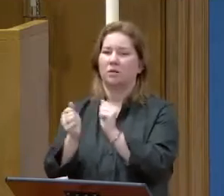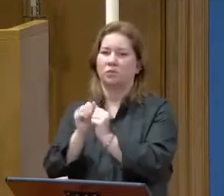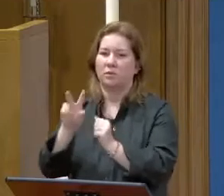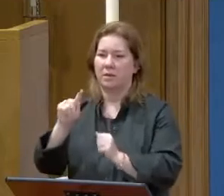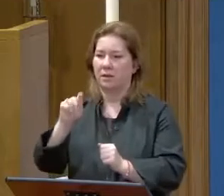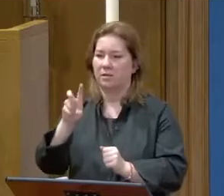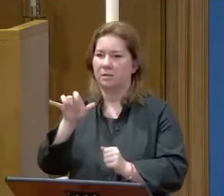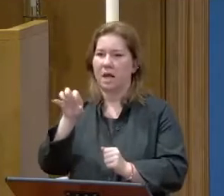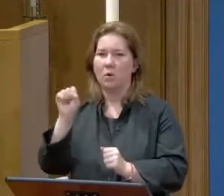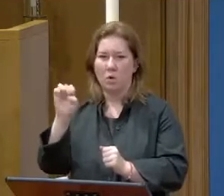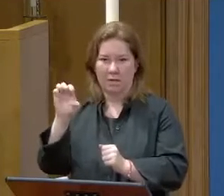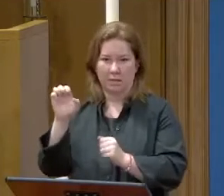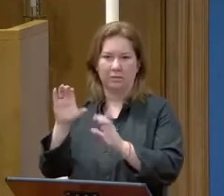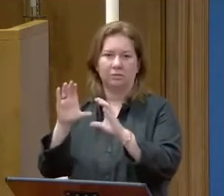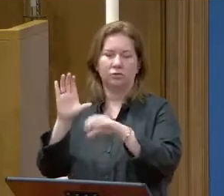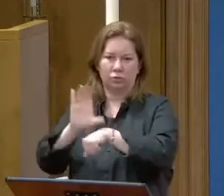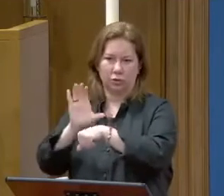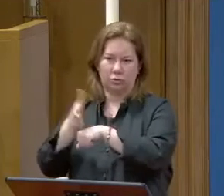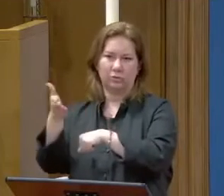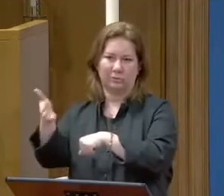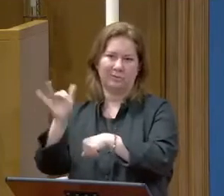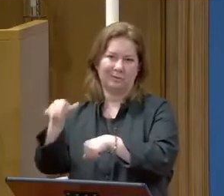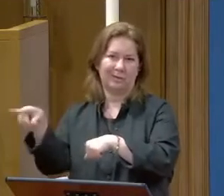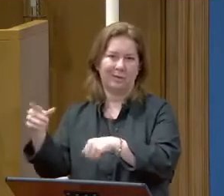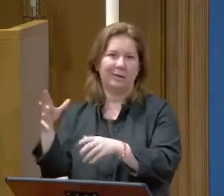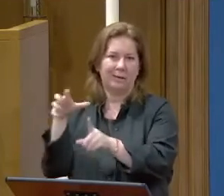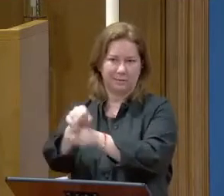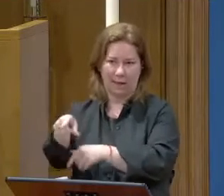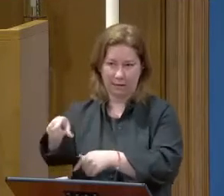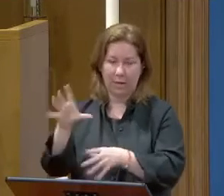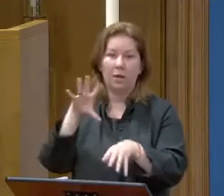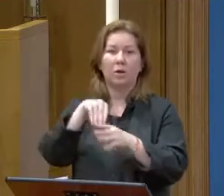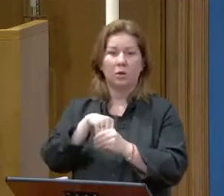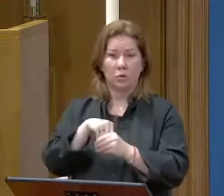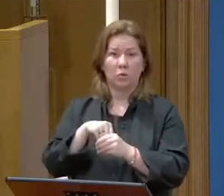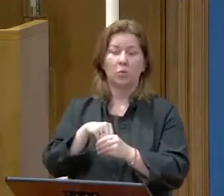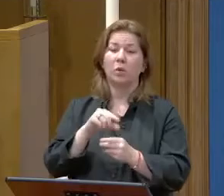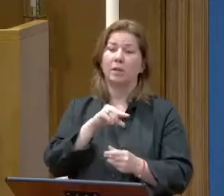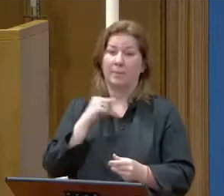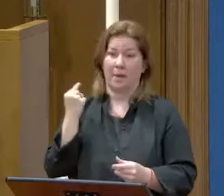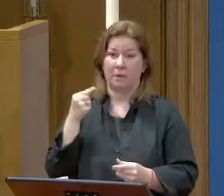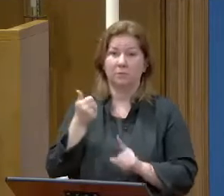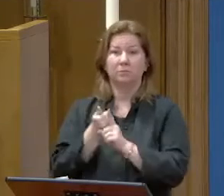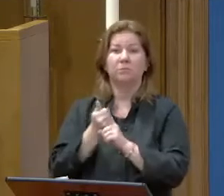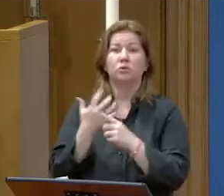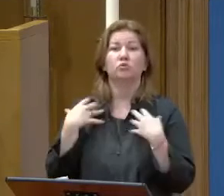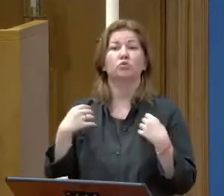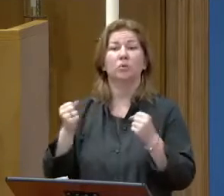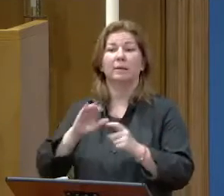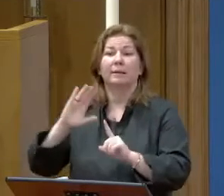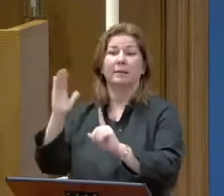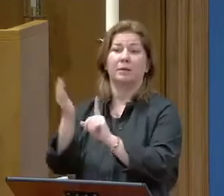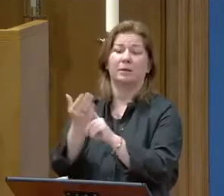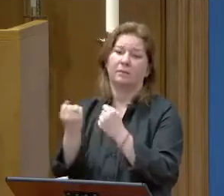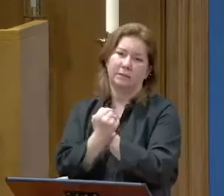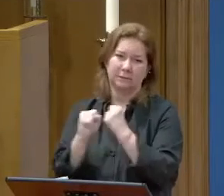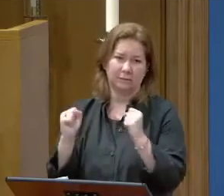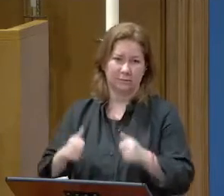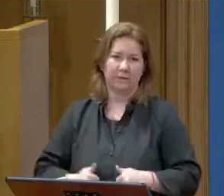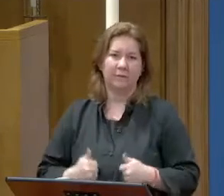Taiwanese Presbyterian congregation that he attacked, including the pastor, who courageously intervened to save